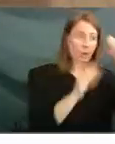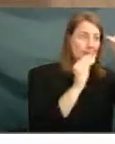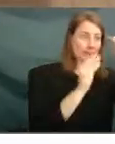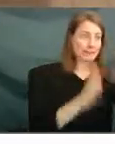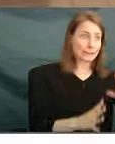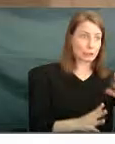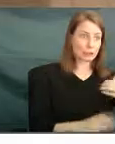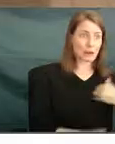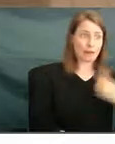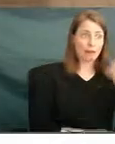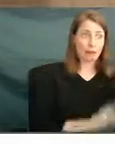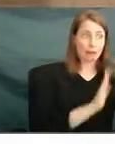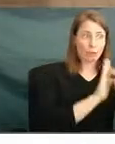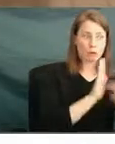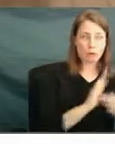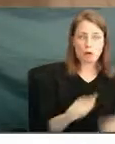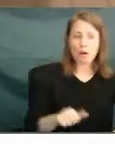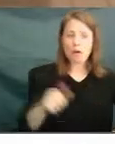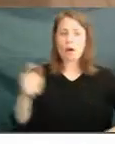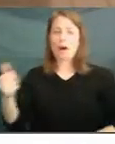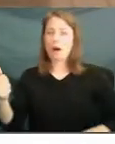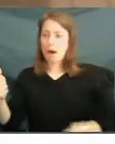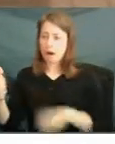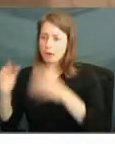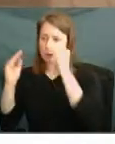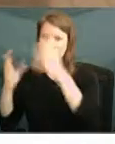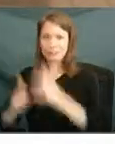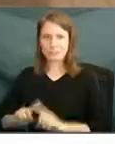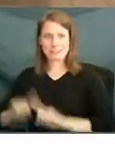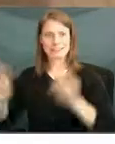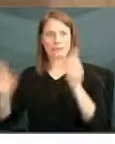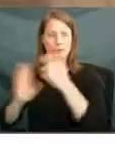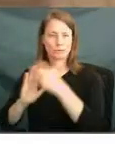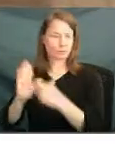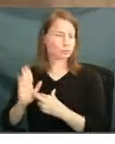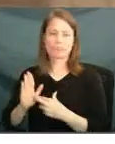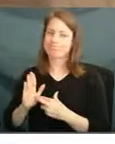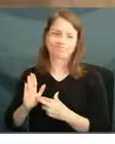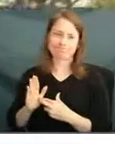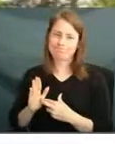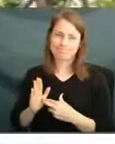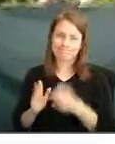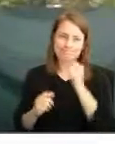it takes a village to raise a child, and this is really, really true at the school also.